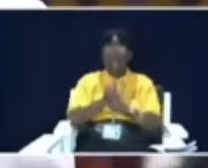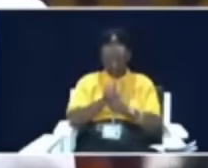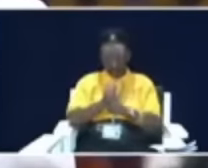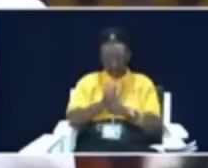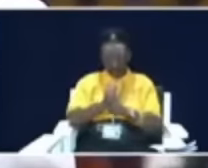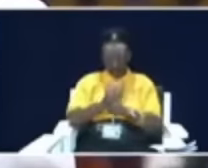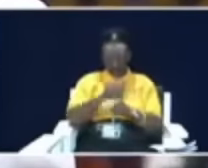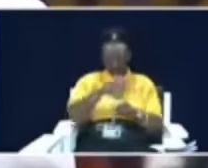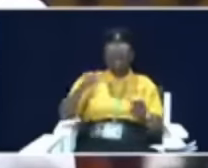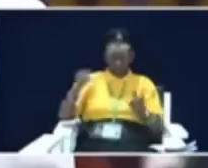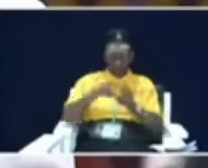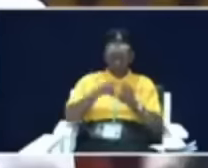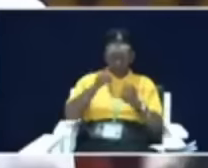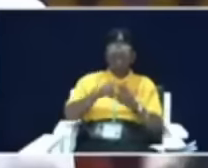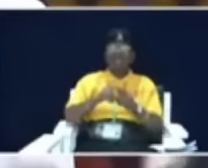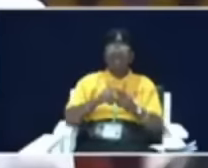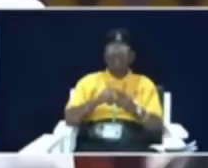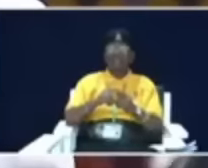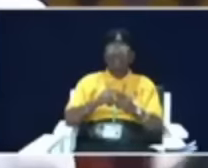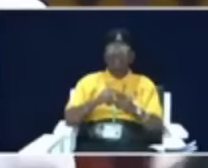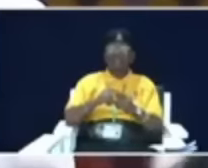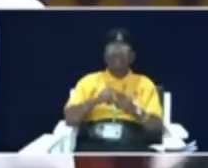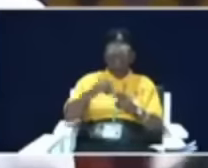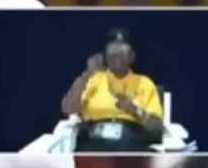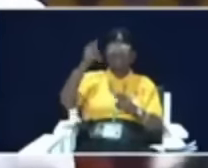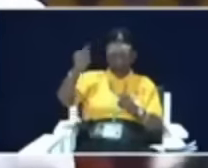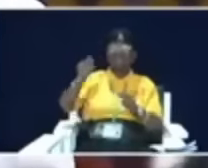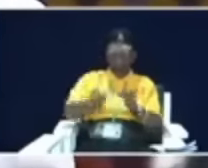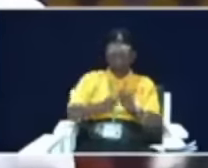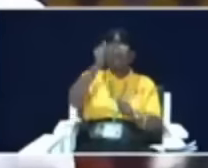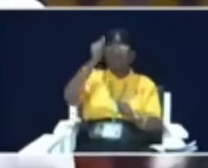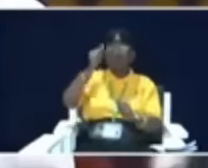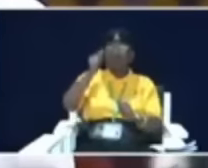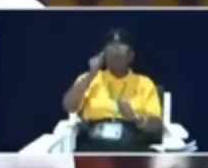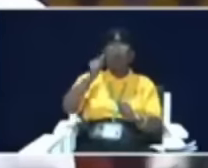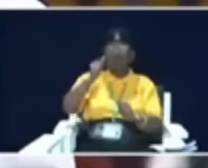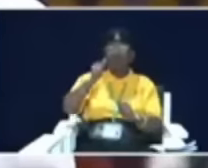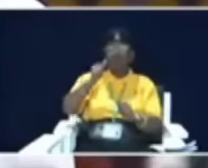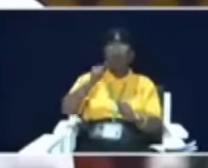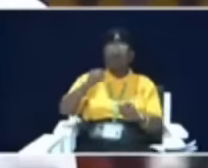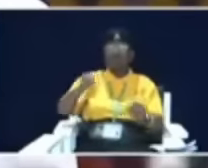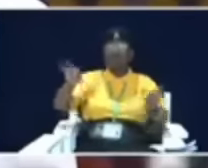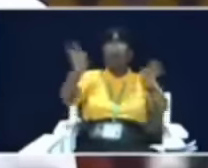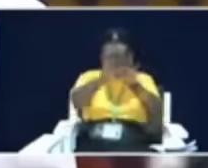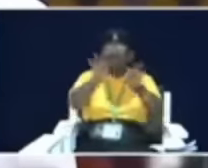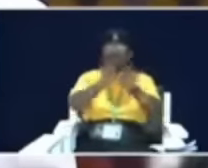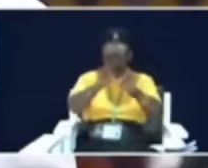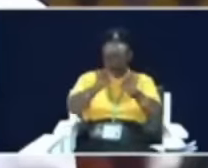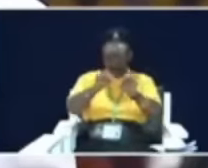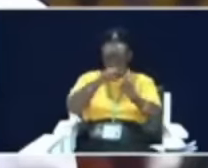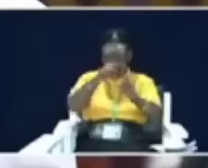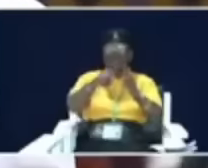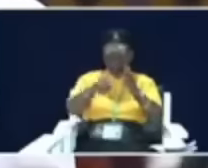And then, probably the most critical of all of them will be